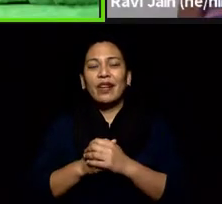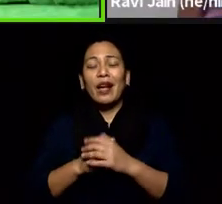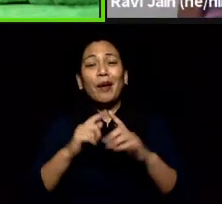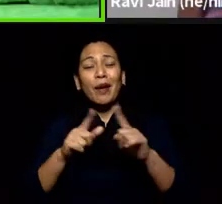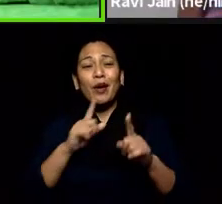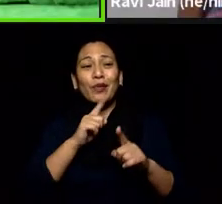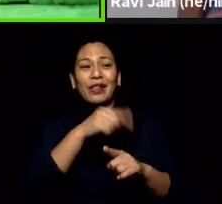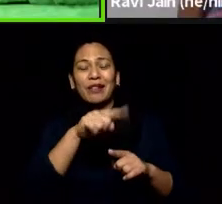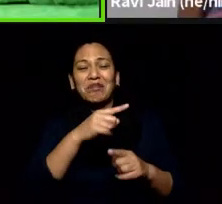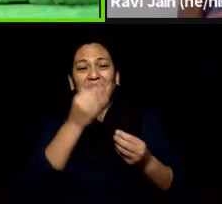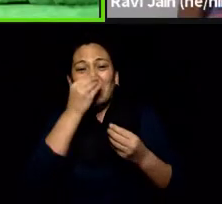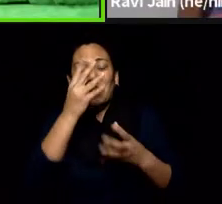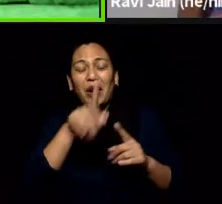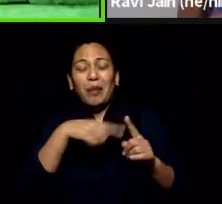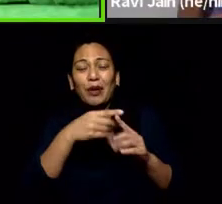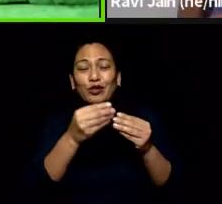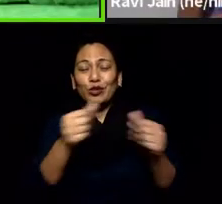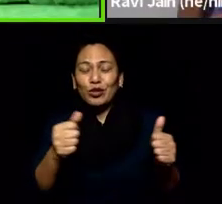in the solutions. So,